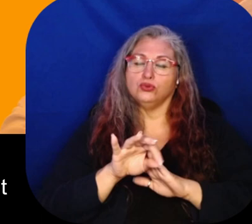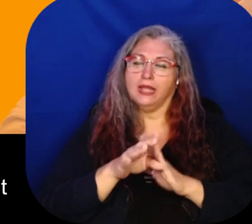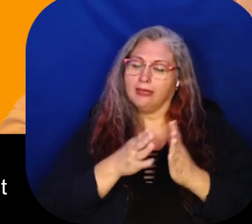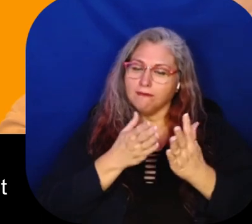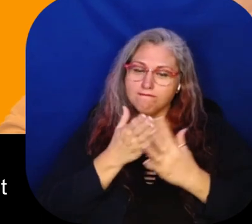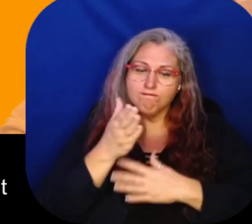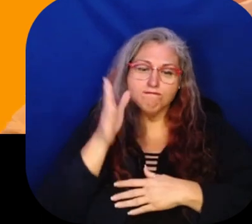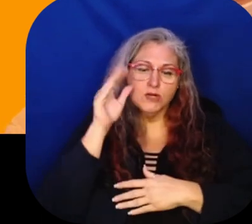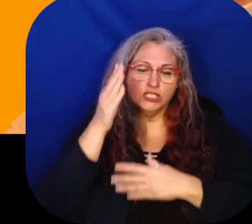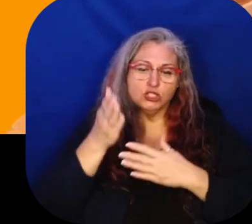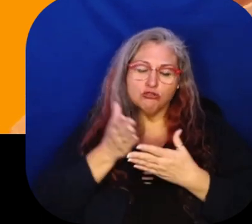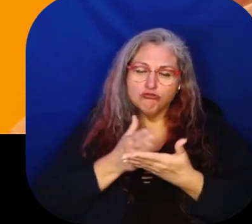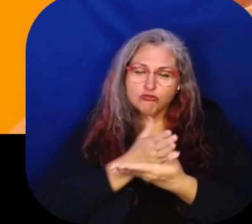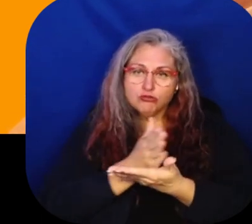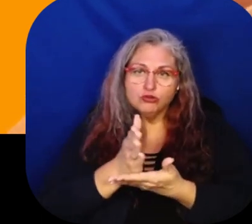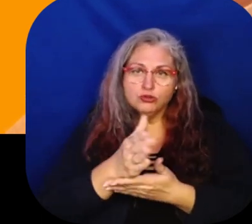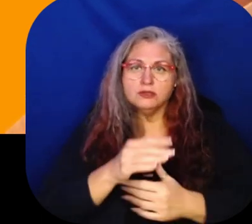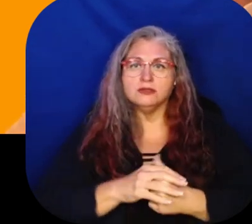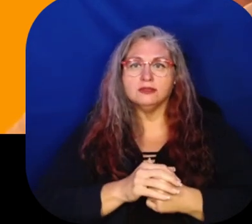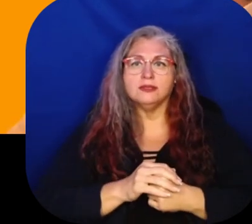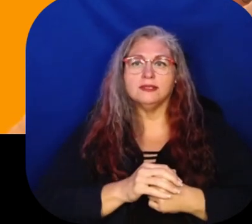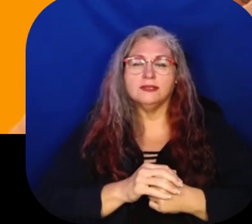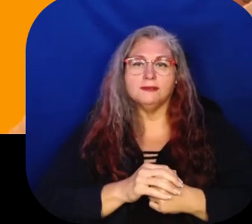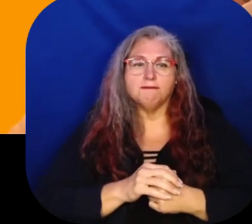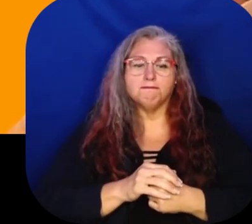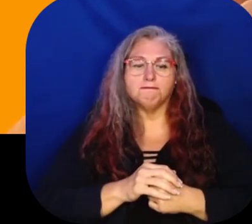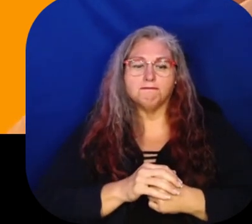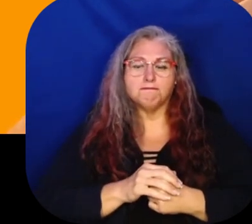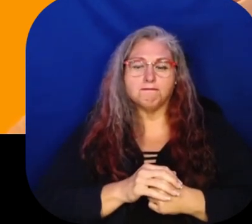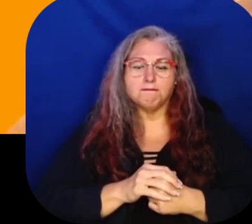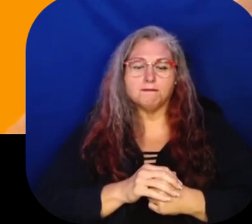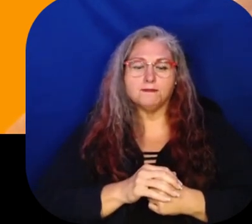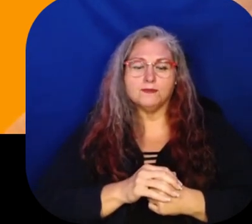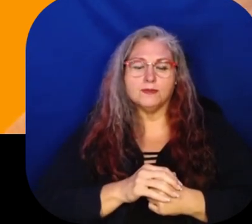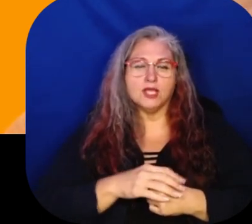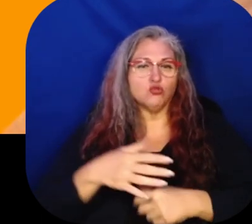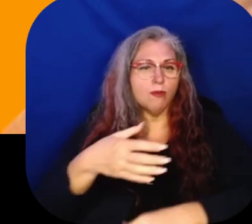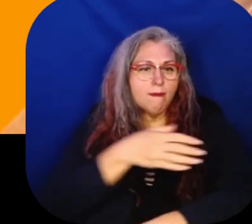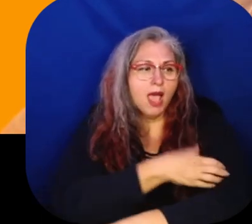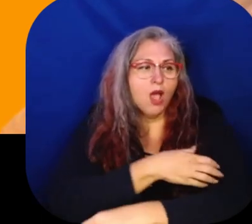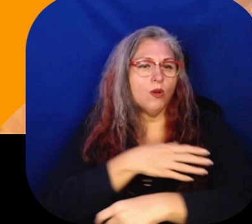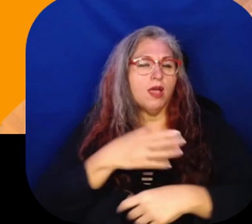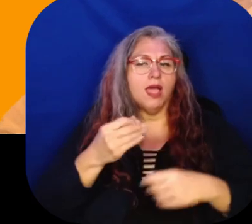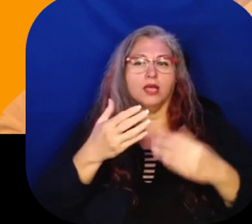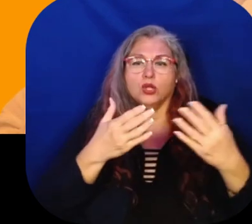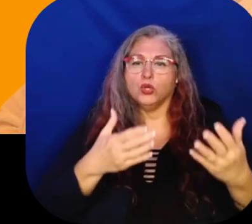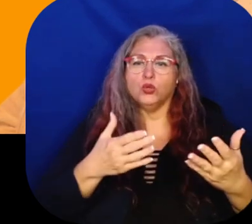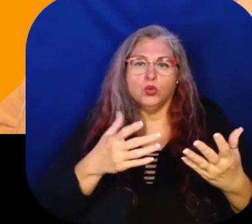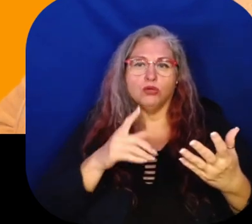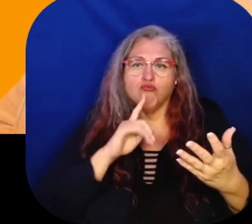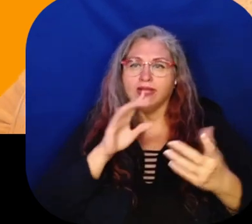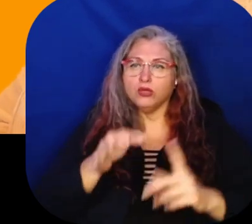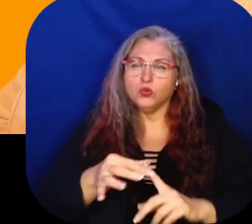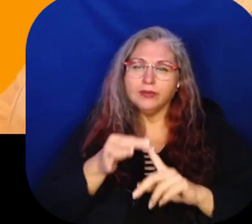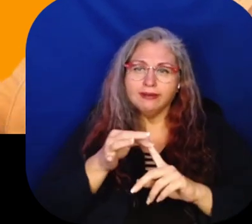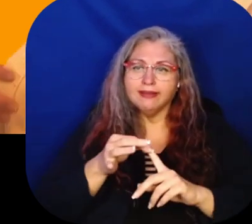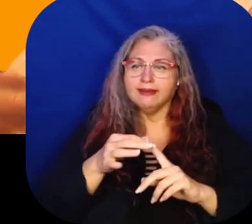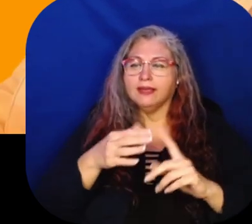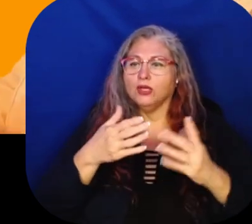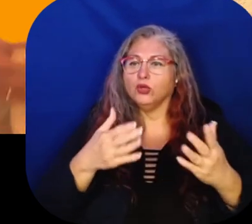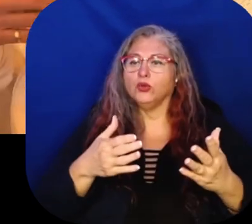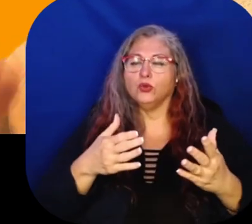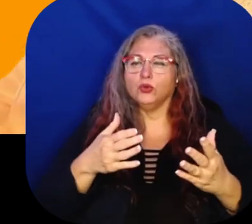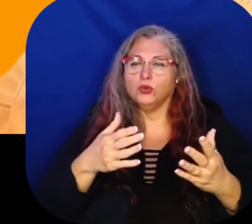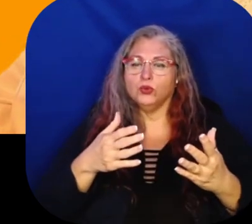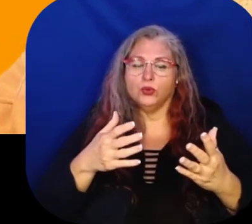are just power, and you are just beauty. You are by all means, my eyes